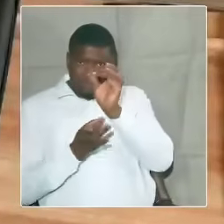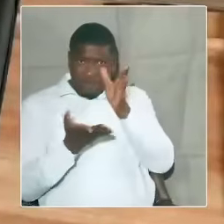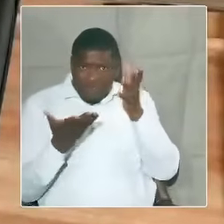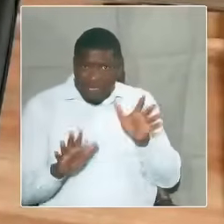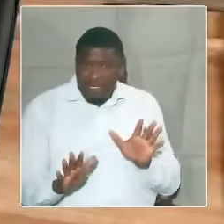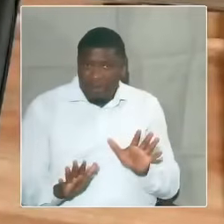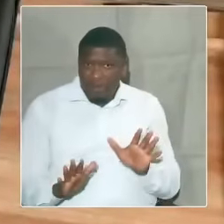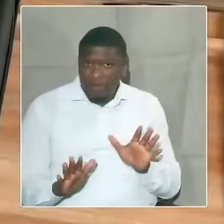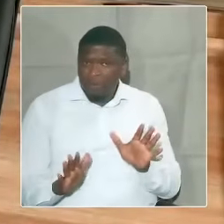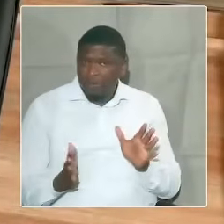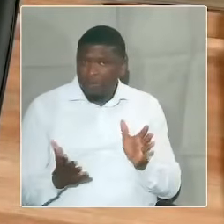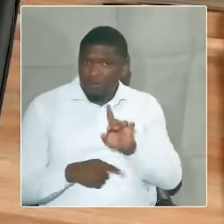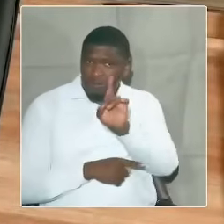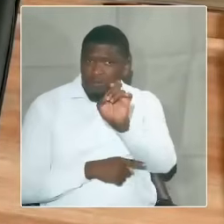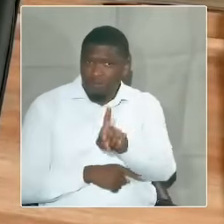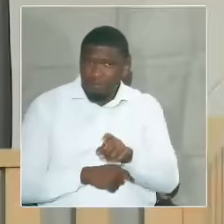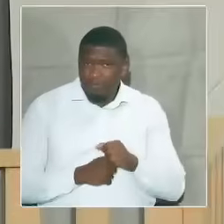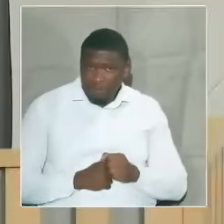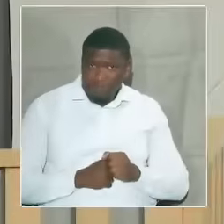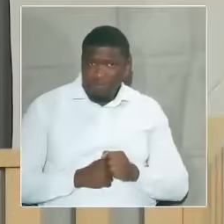performing satisfactorily?